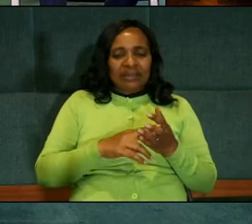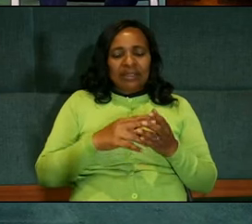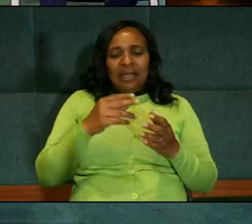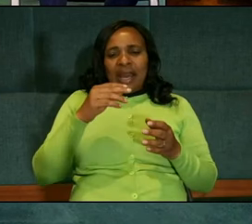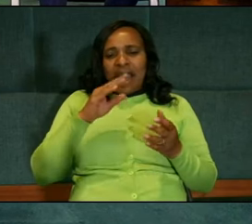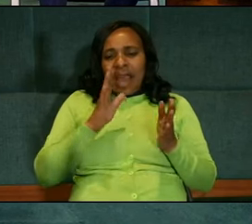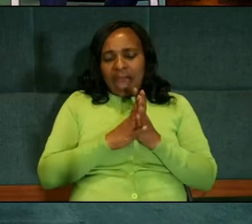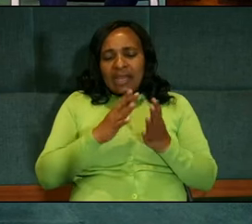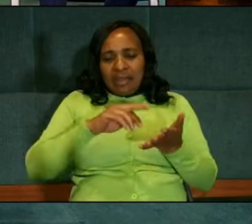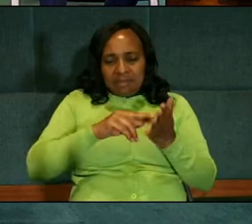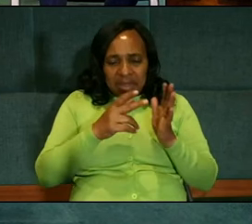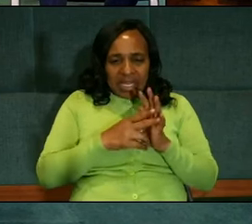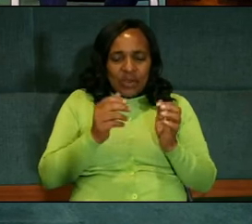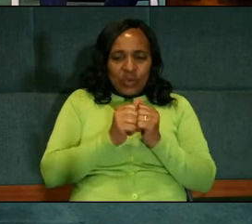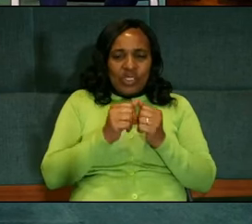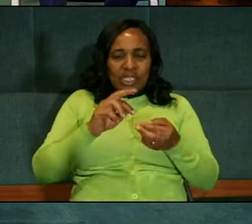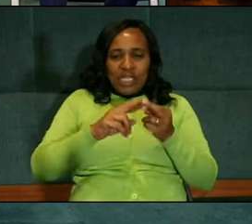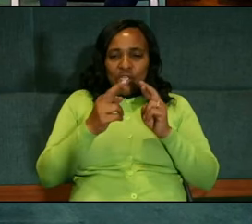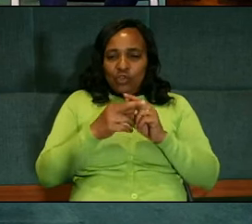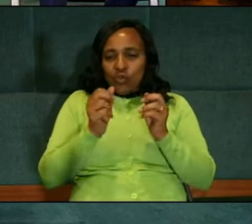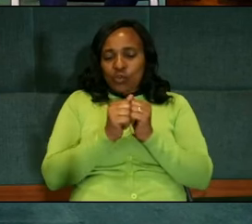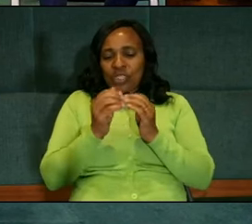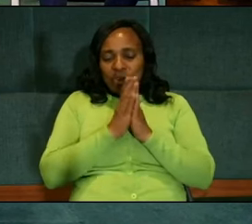mean in relation to this story?